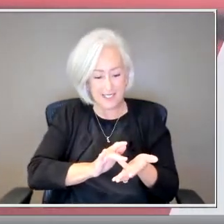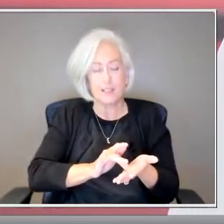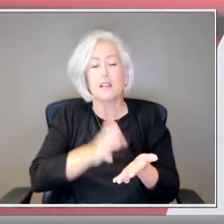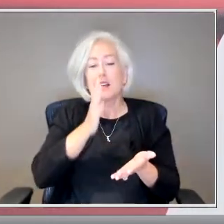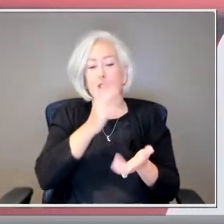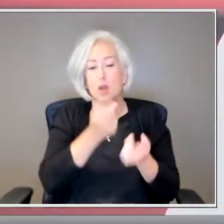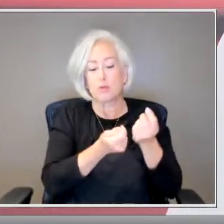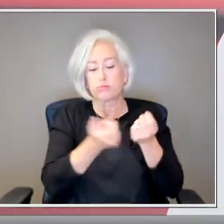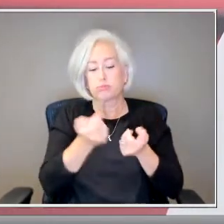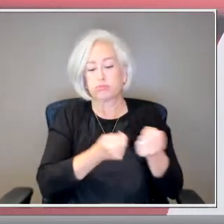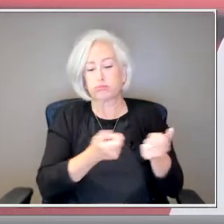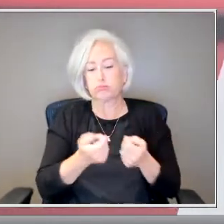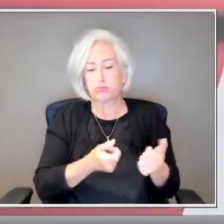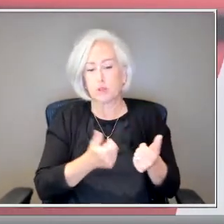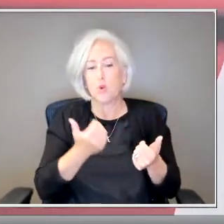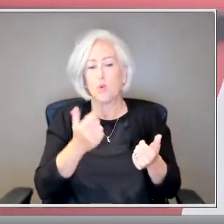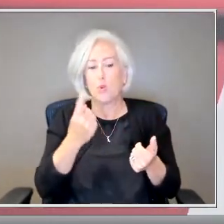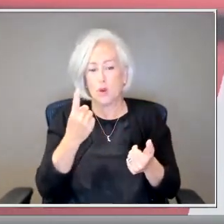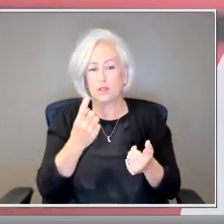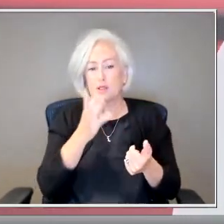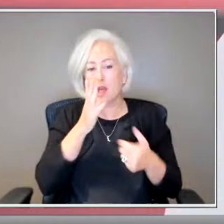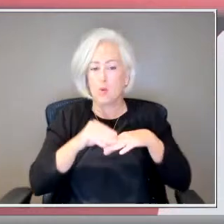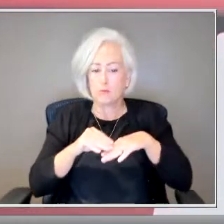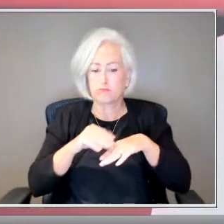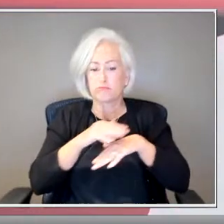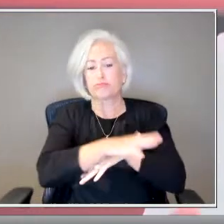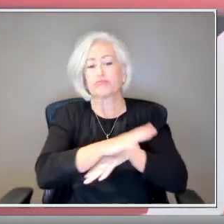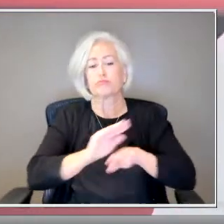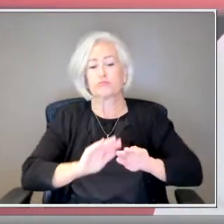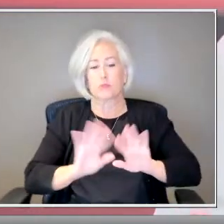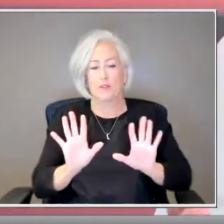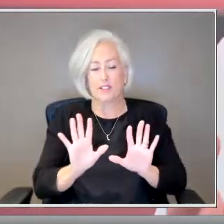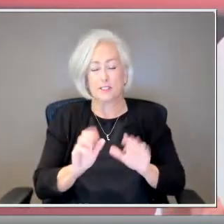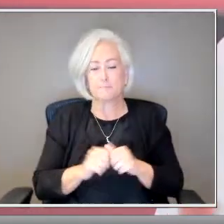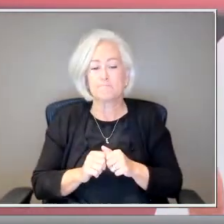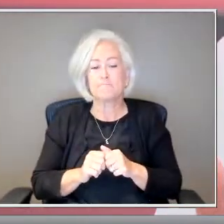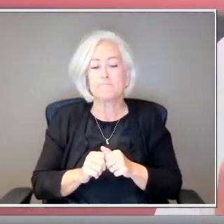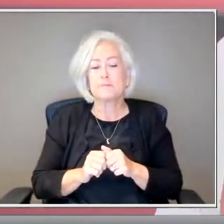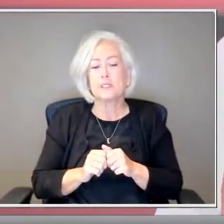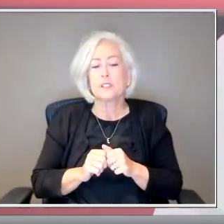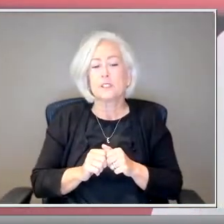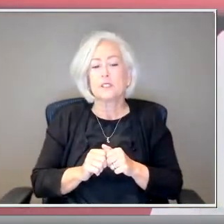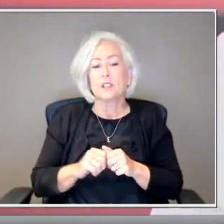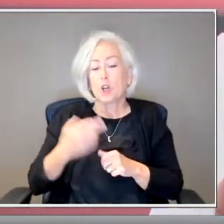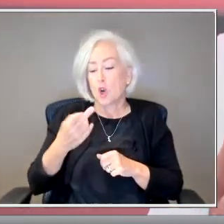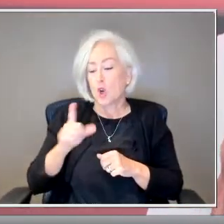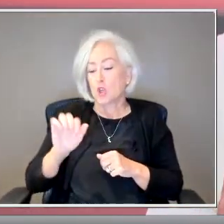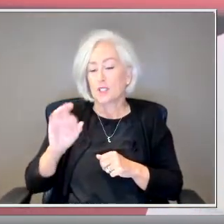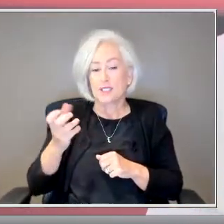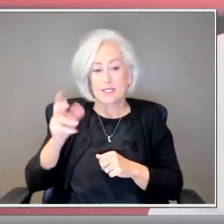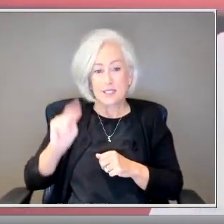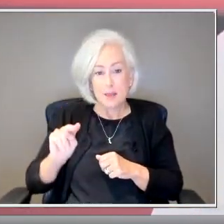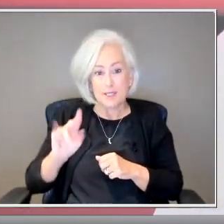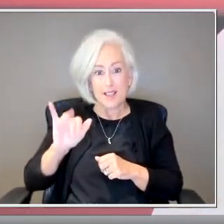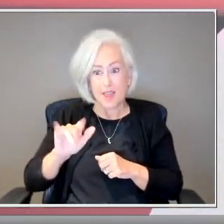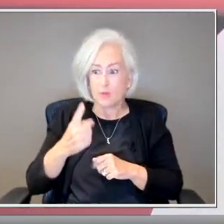and Herceptin was the first targeted therapy that really hit the big time.